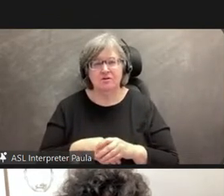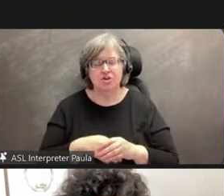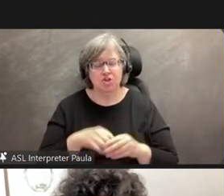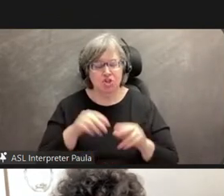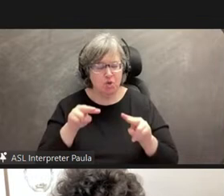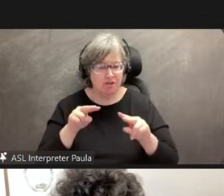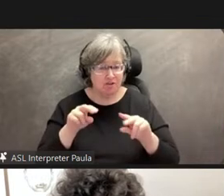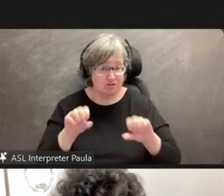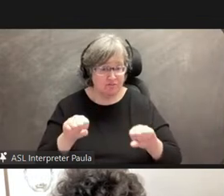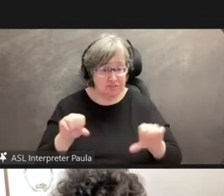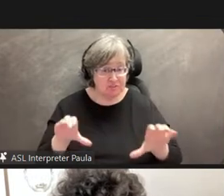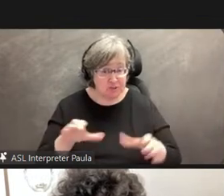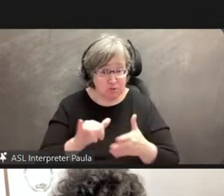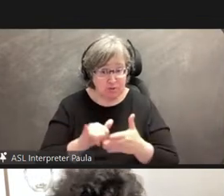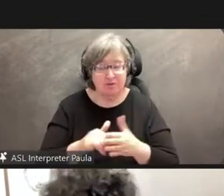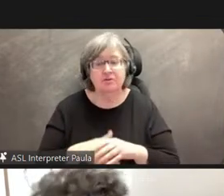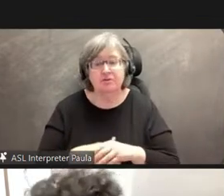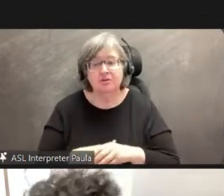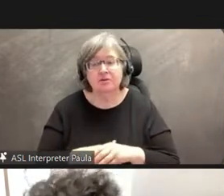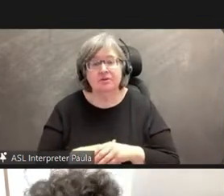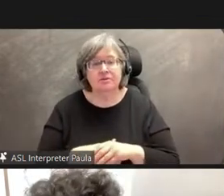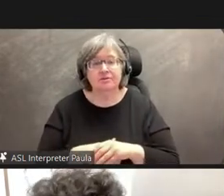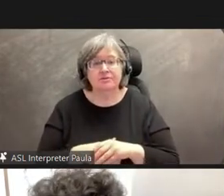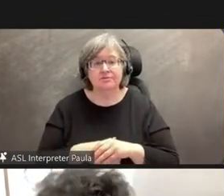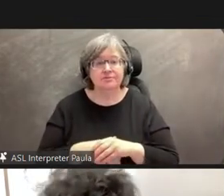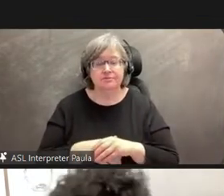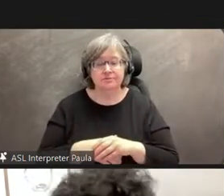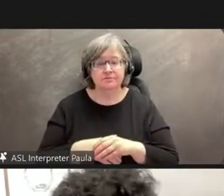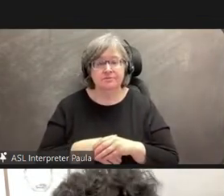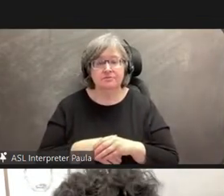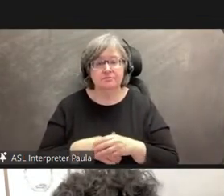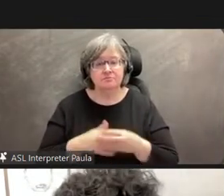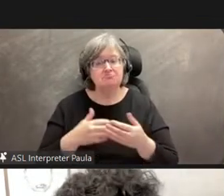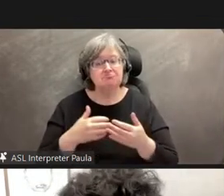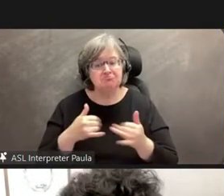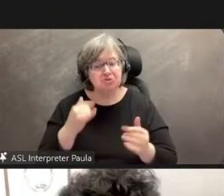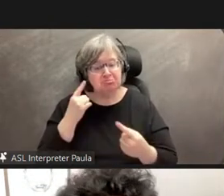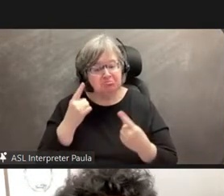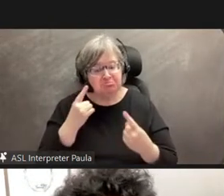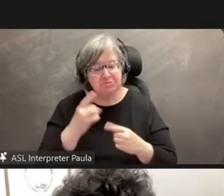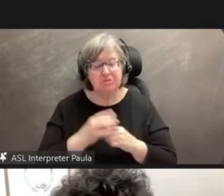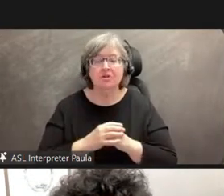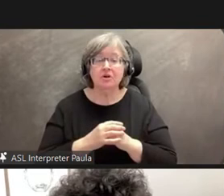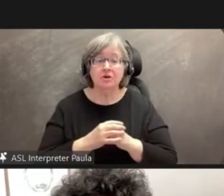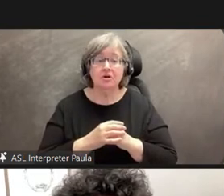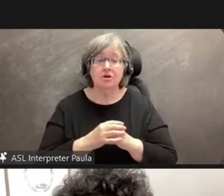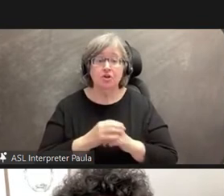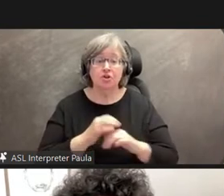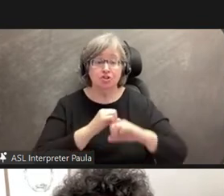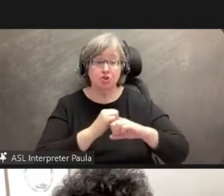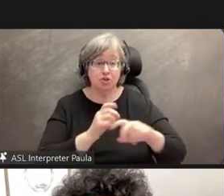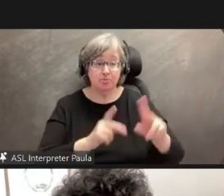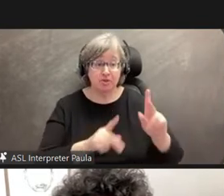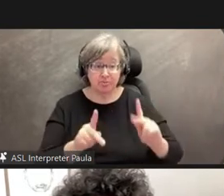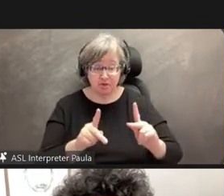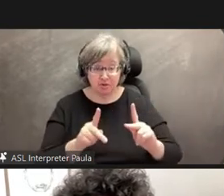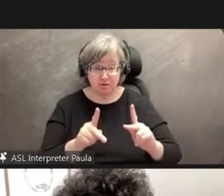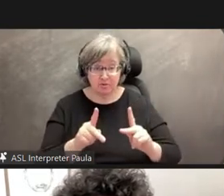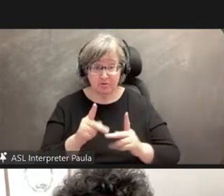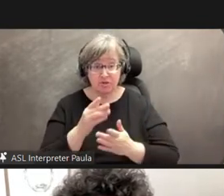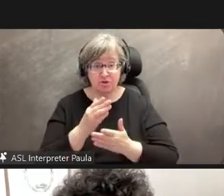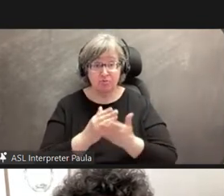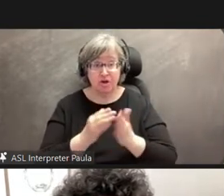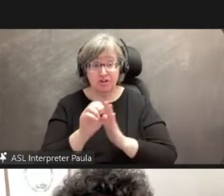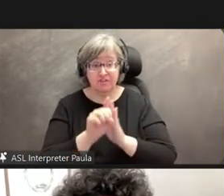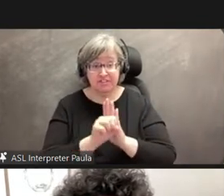of doing that. So it has not been dismissed. Our security personnel, as part of their state